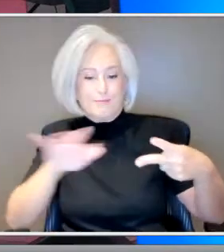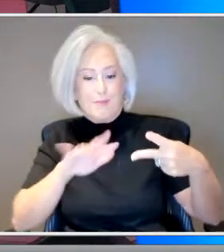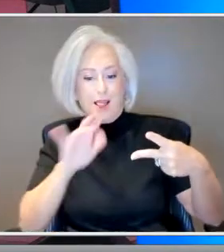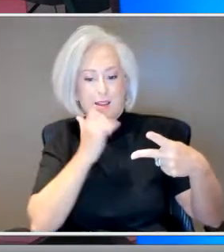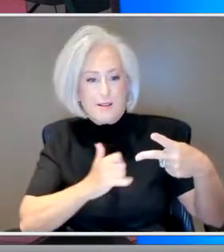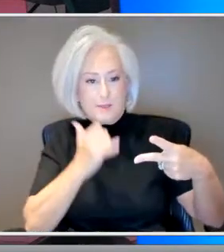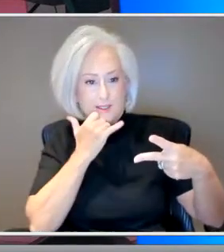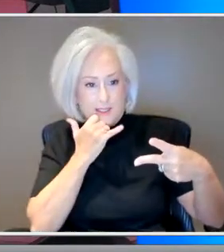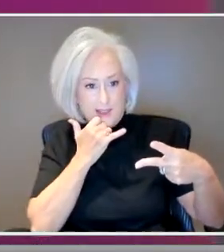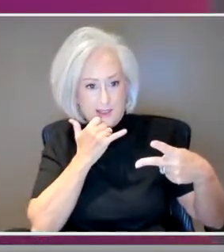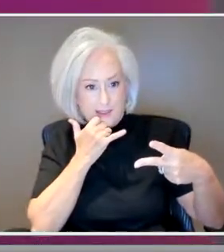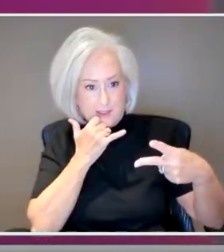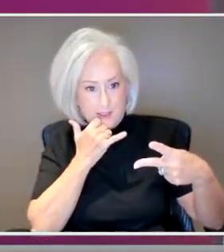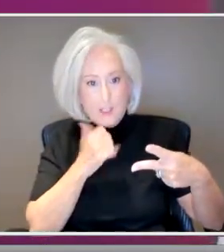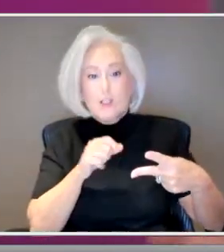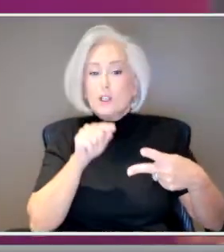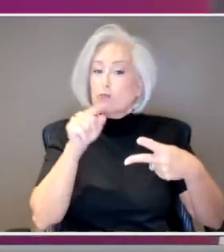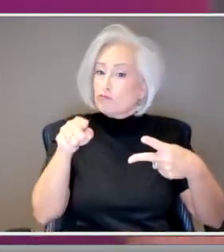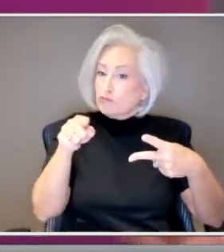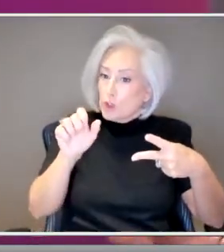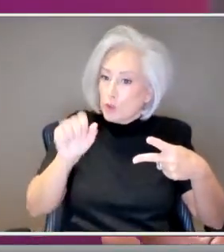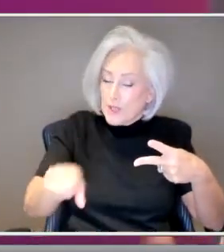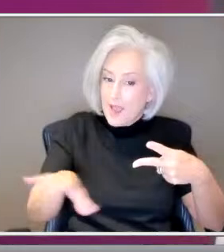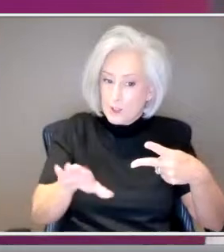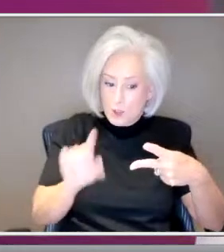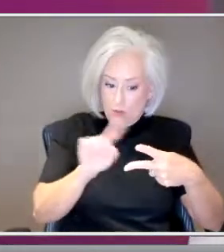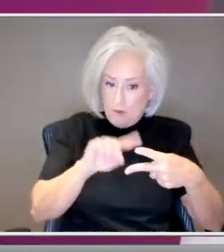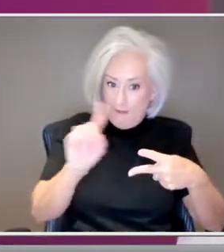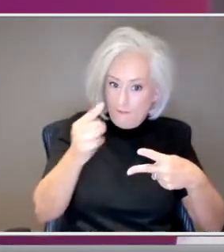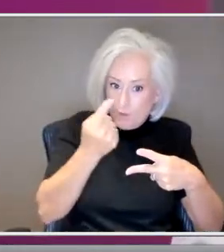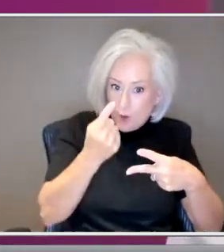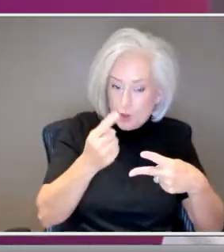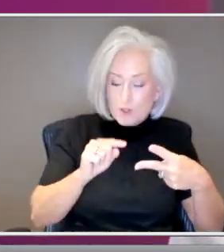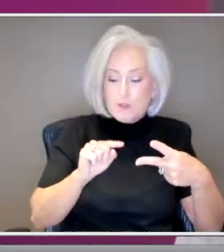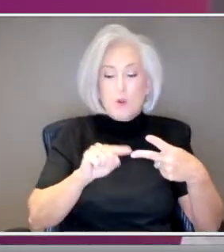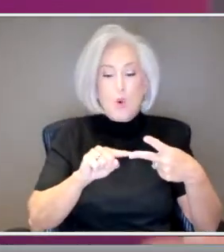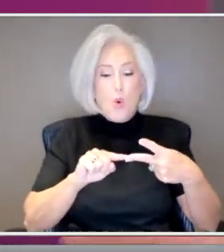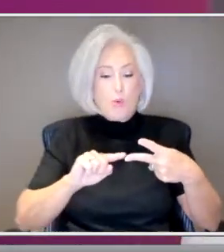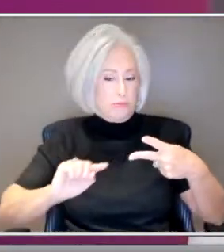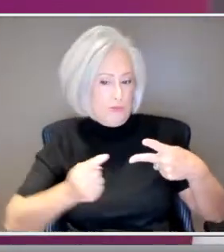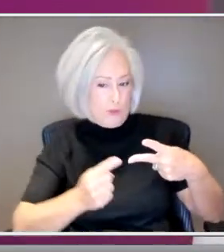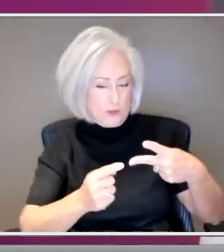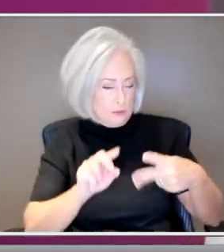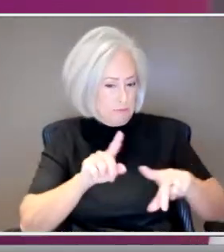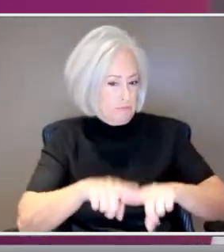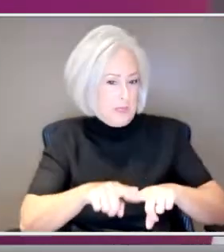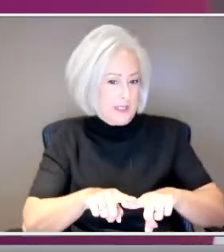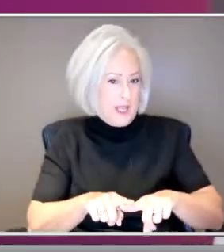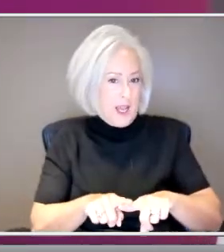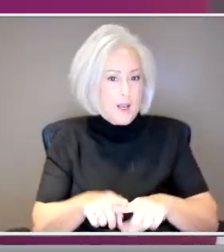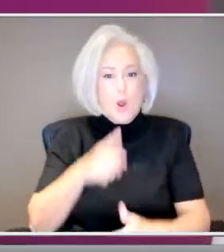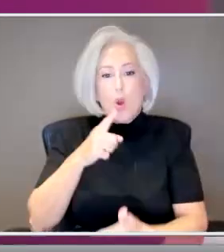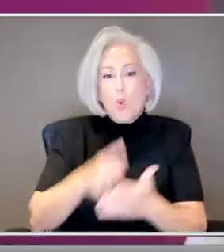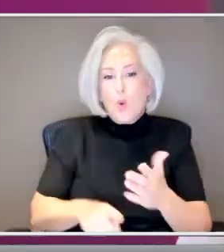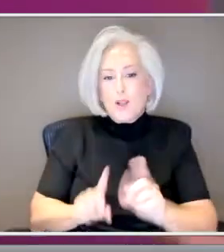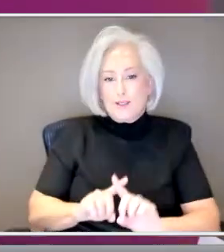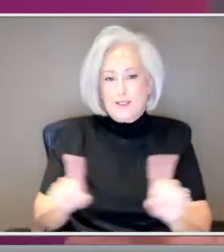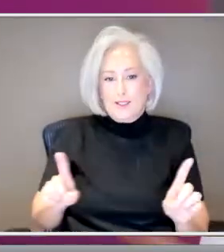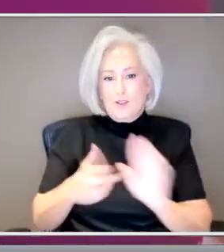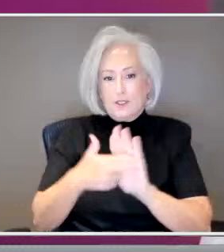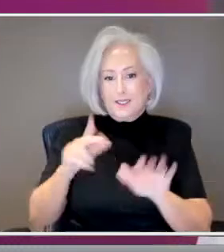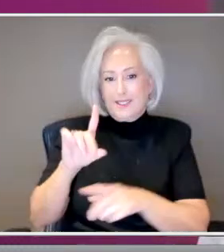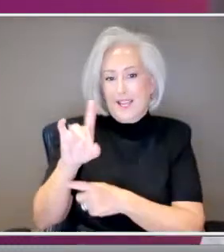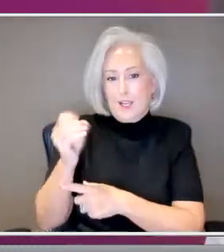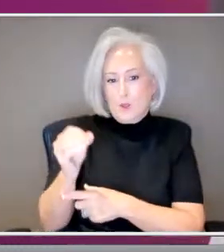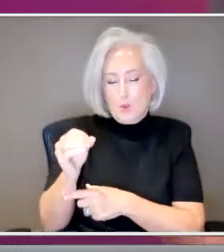exome first and then microarray, but it all depends on working with Dr. Surface, what the differential diagnosis is, so we